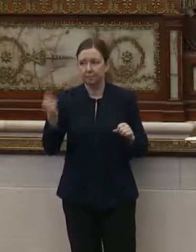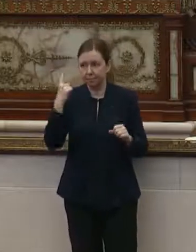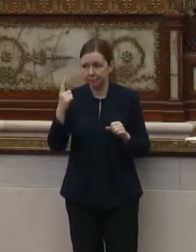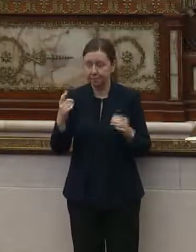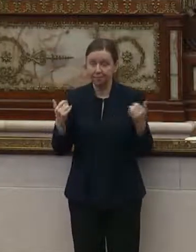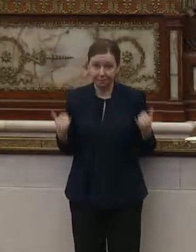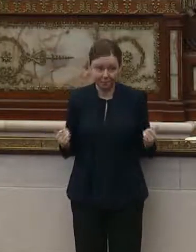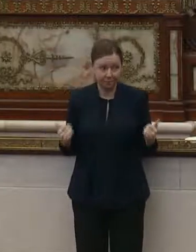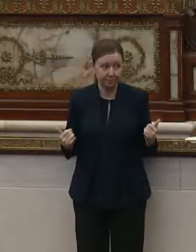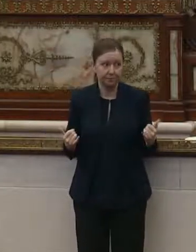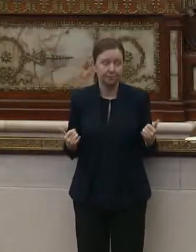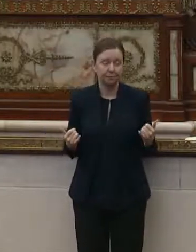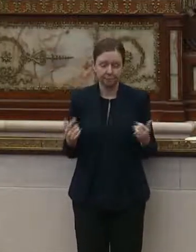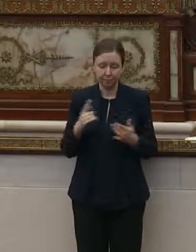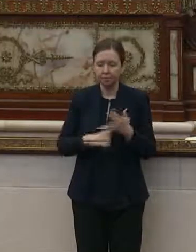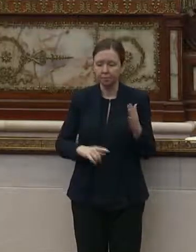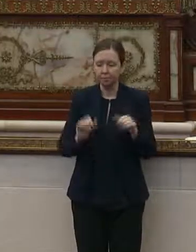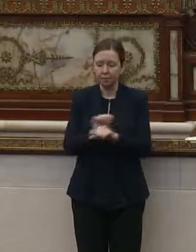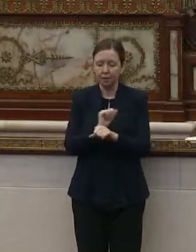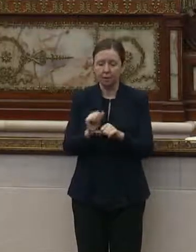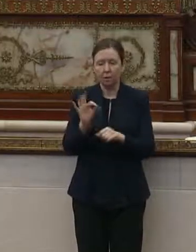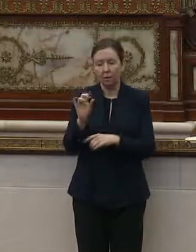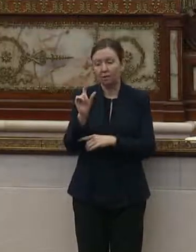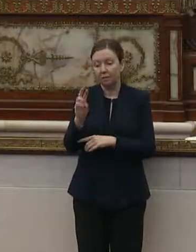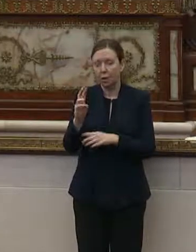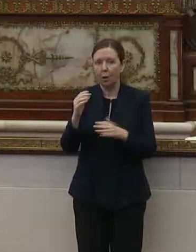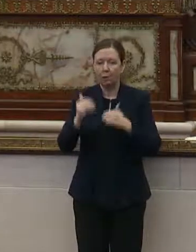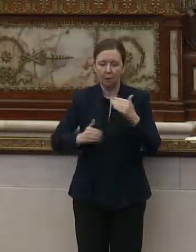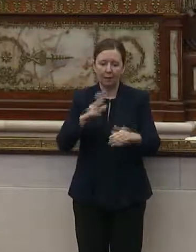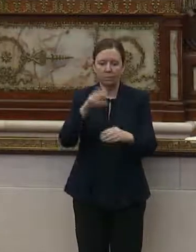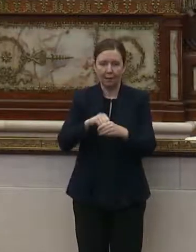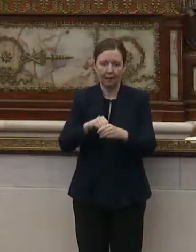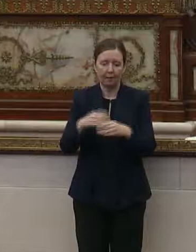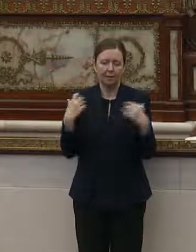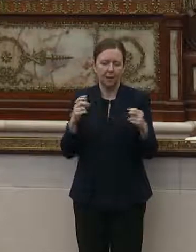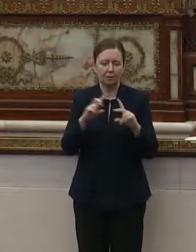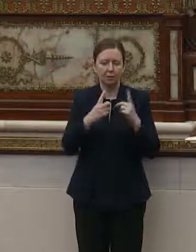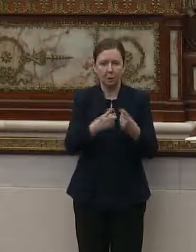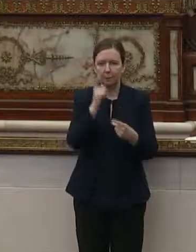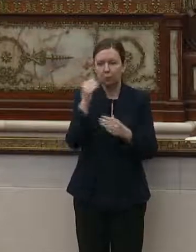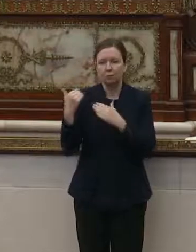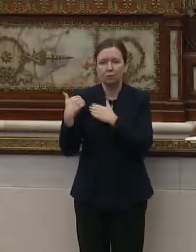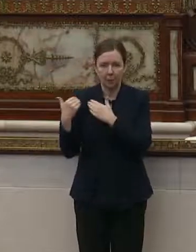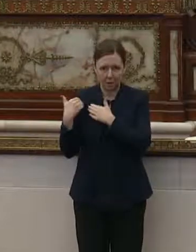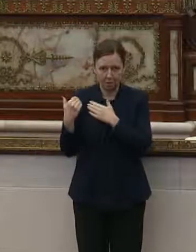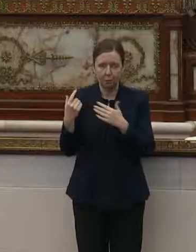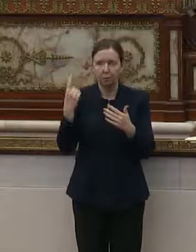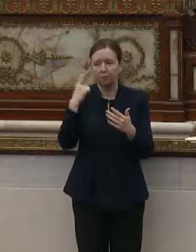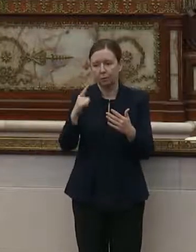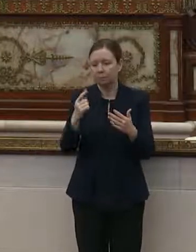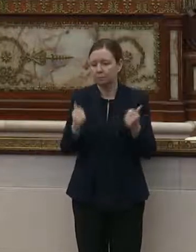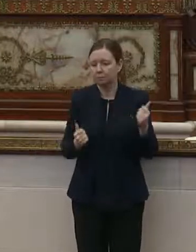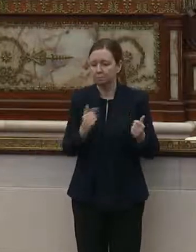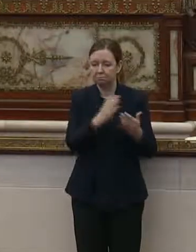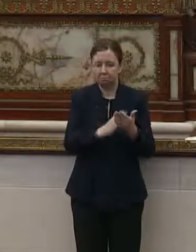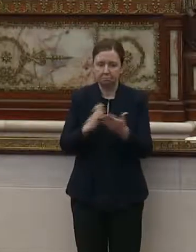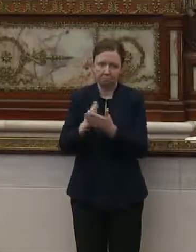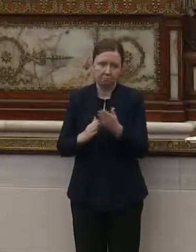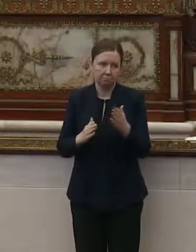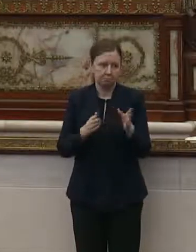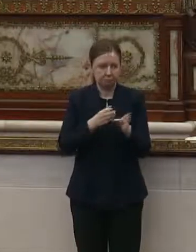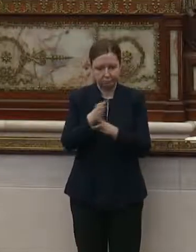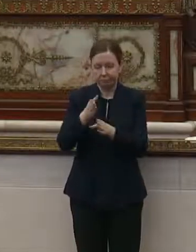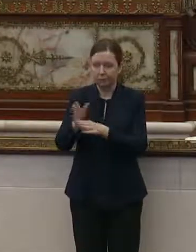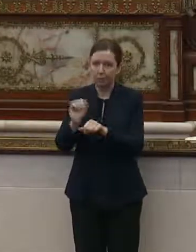understand currently what the workflow process is within the health department and who is responsible for what portion or sector of